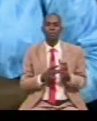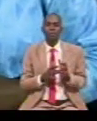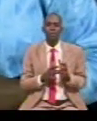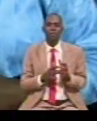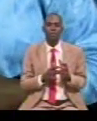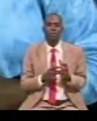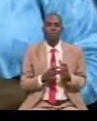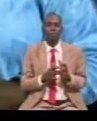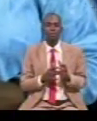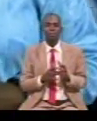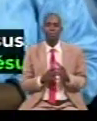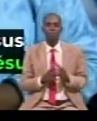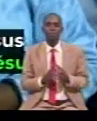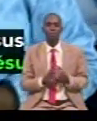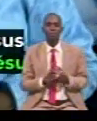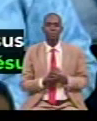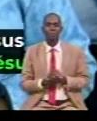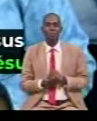Jesus.